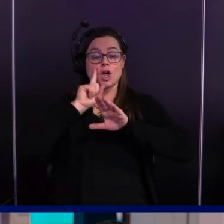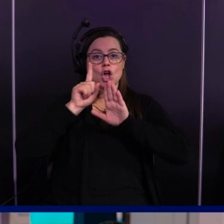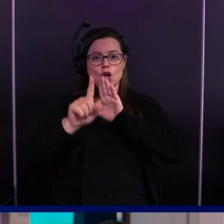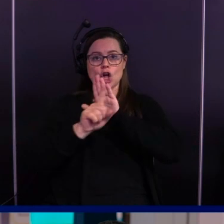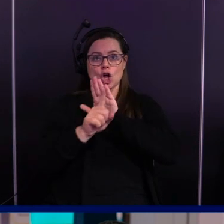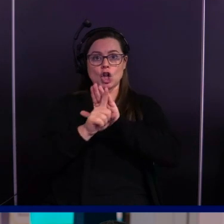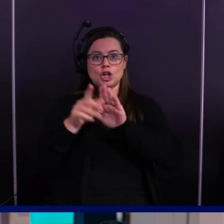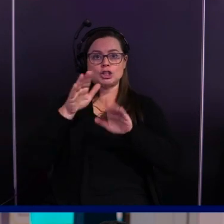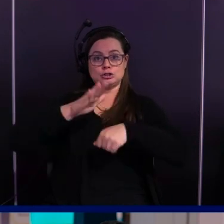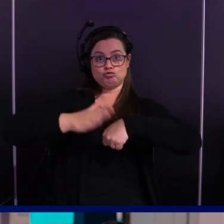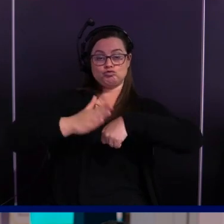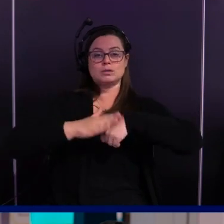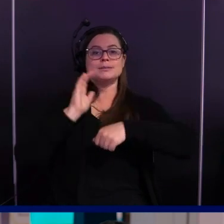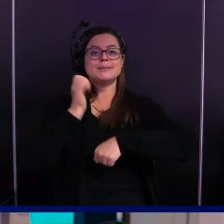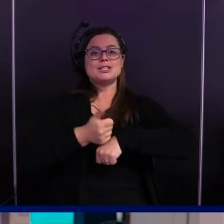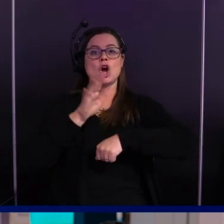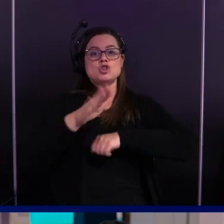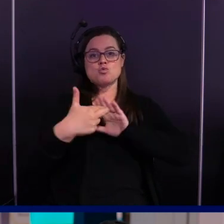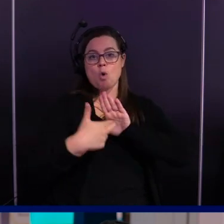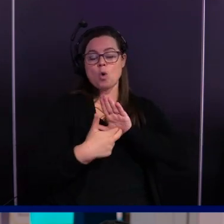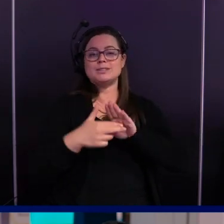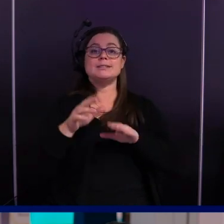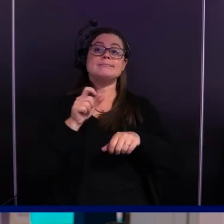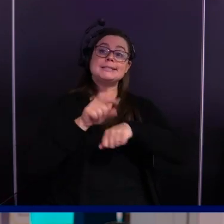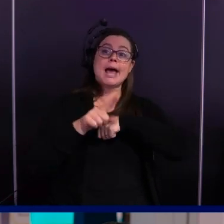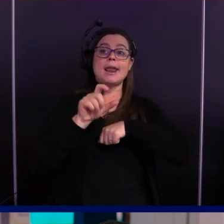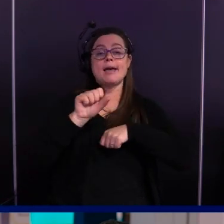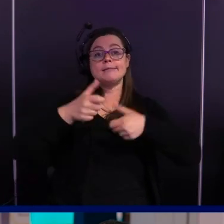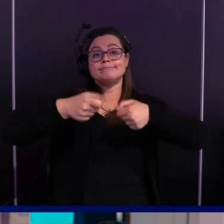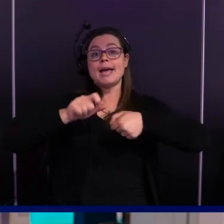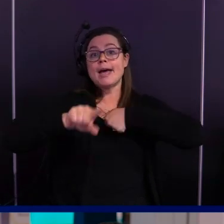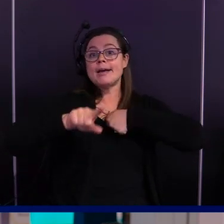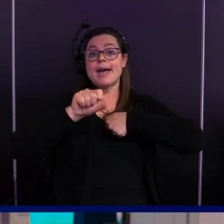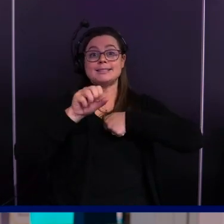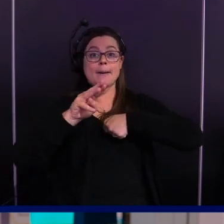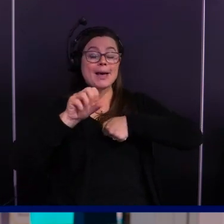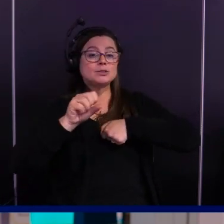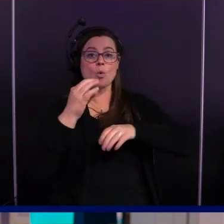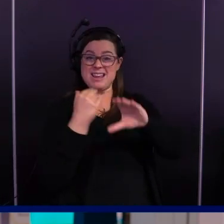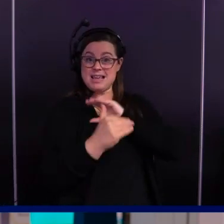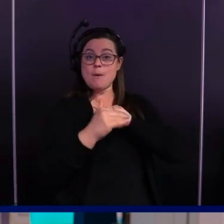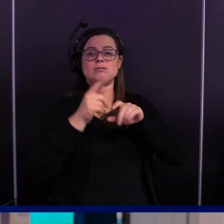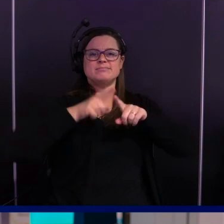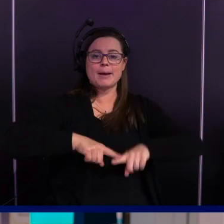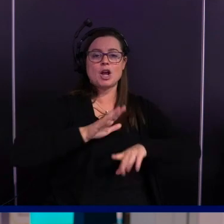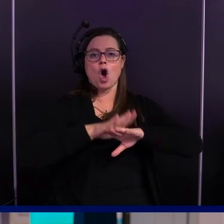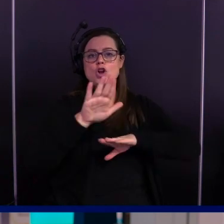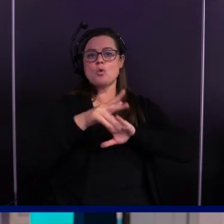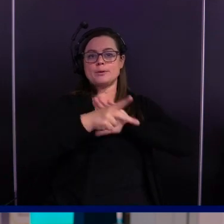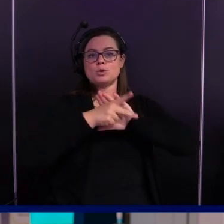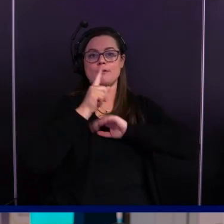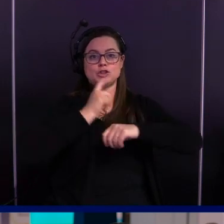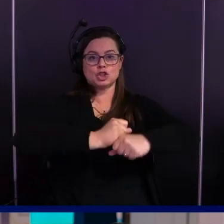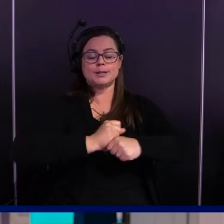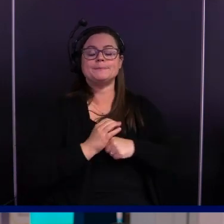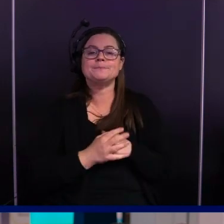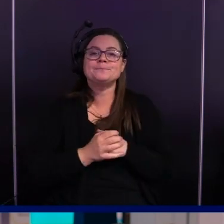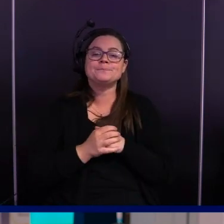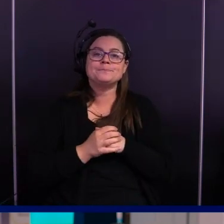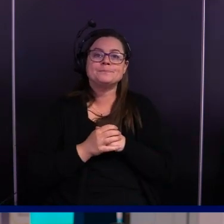threat detection rules. And you can send an SMS or send an email based on your security persona. Also, you can take